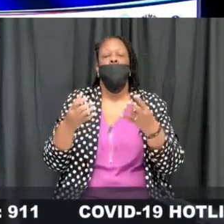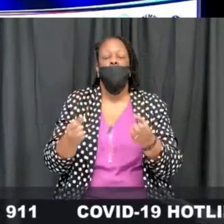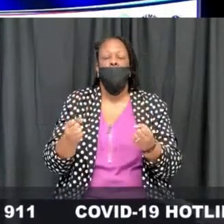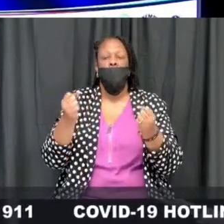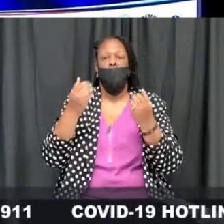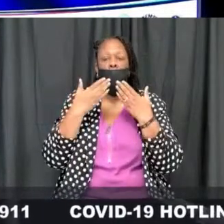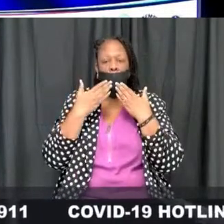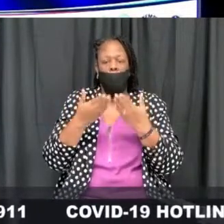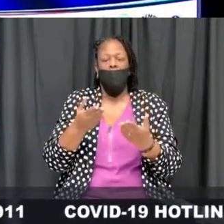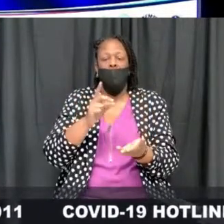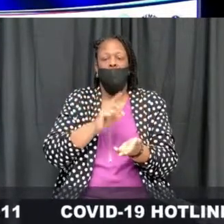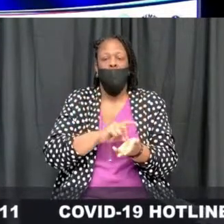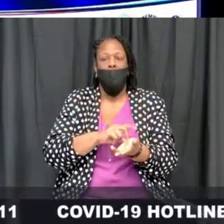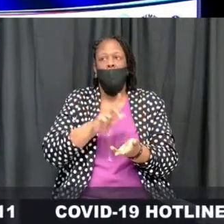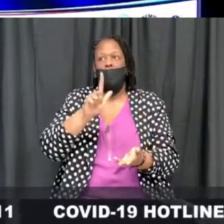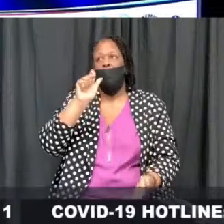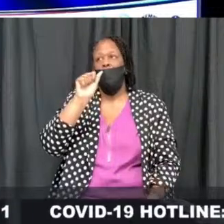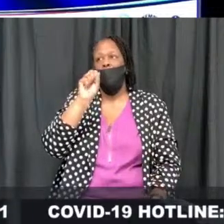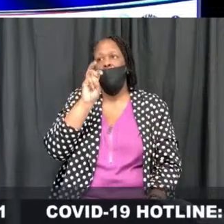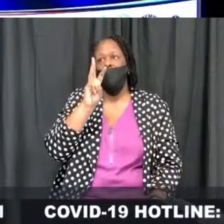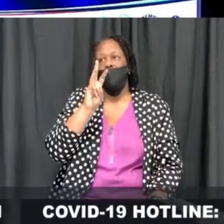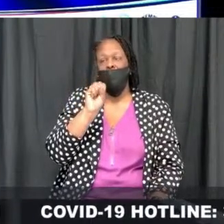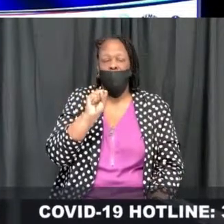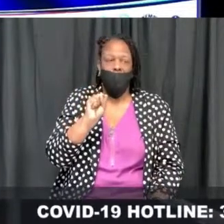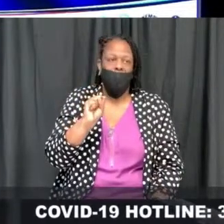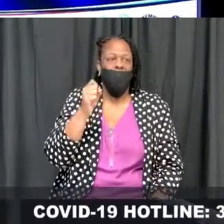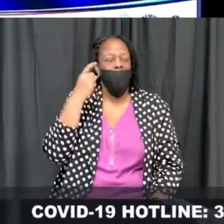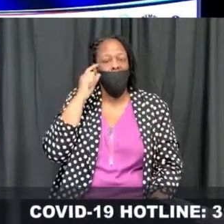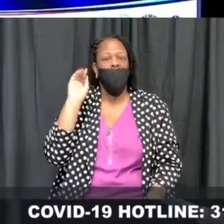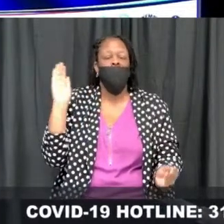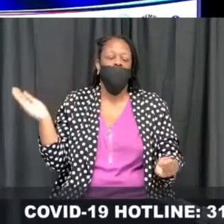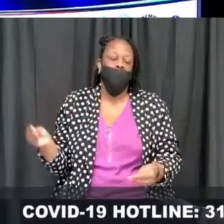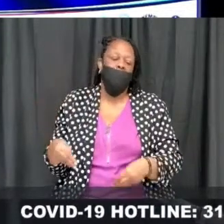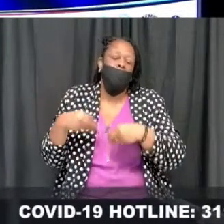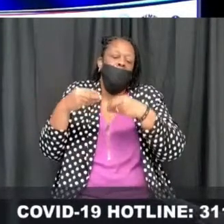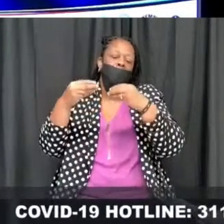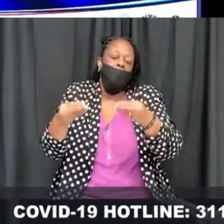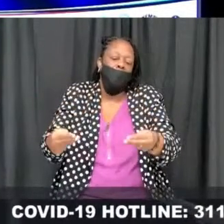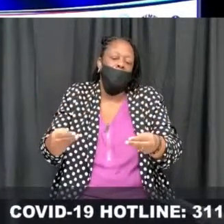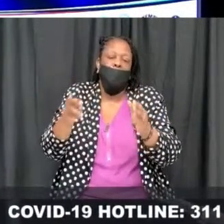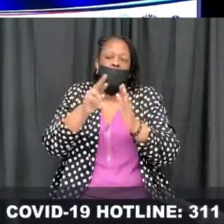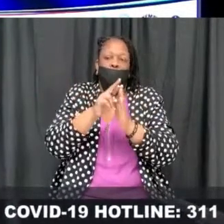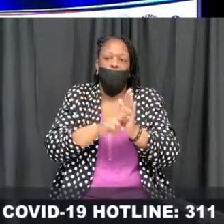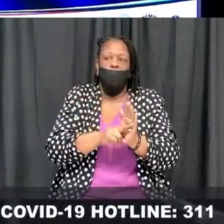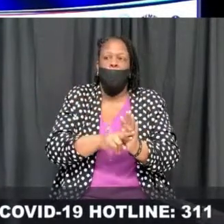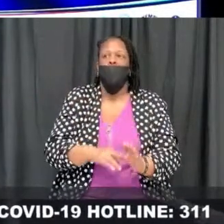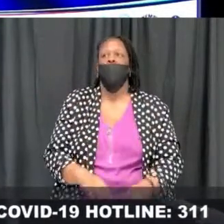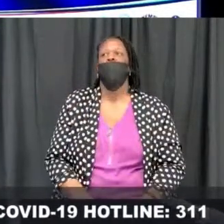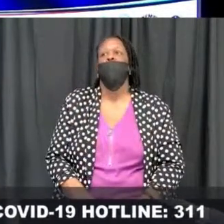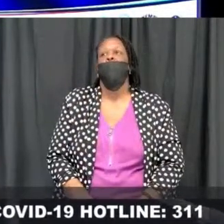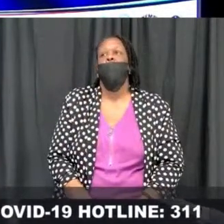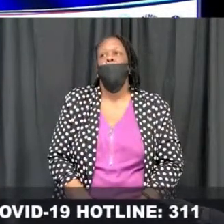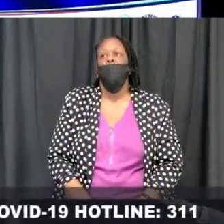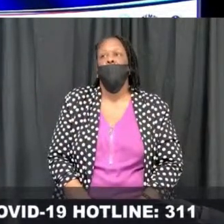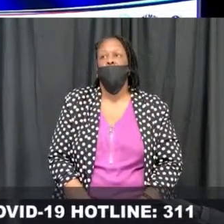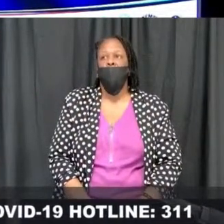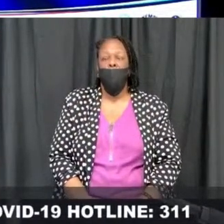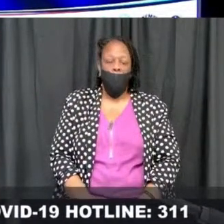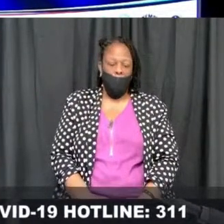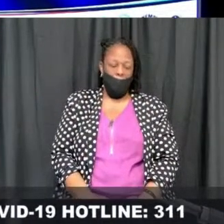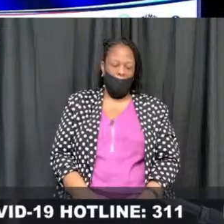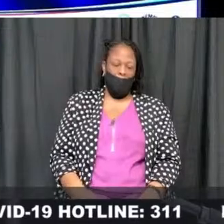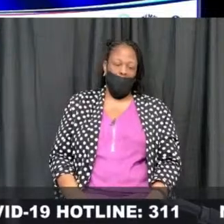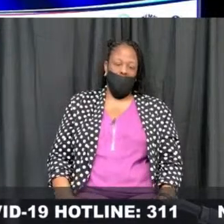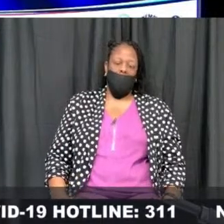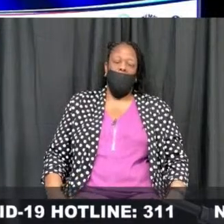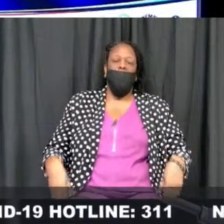report. You know, it's amazing because I have to mention this, Dr. Laws, that so many scientists